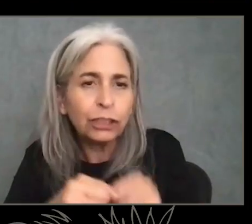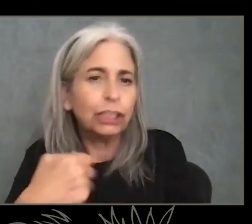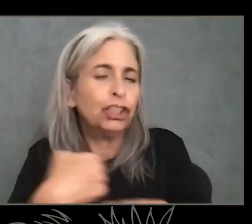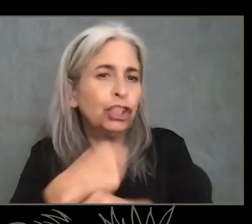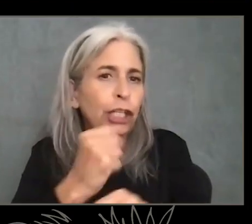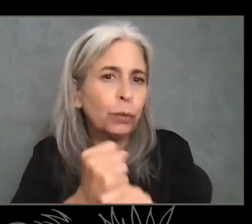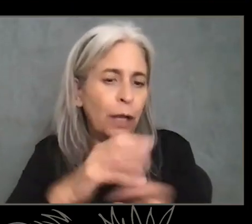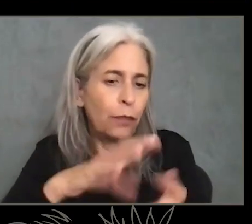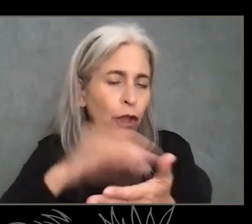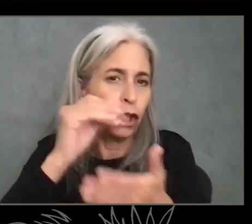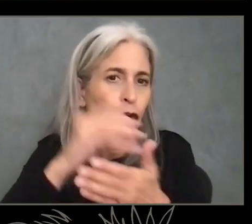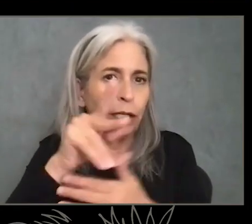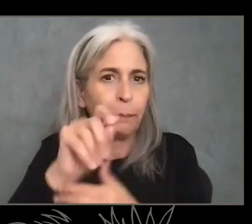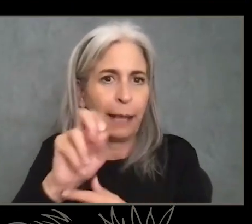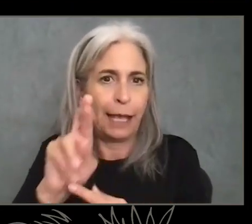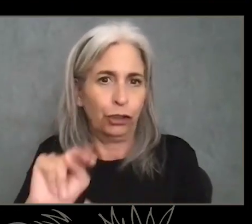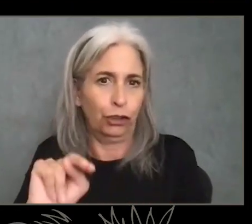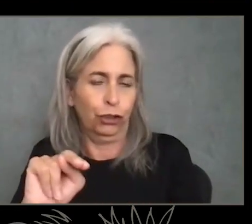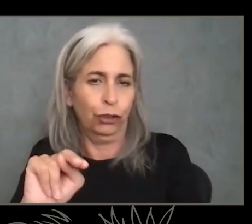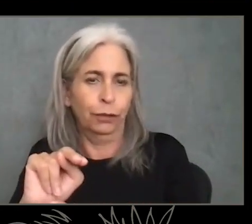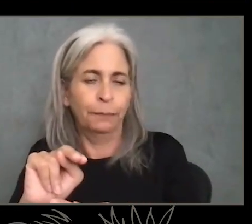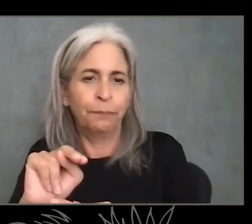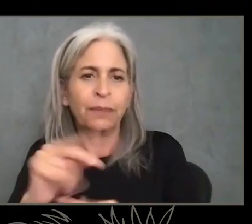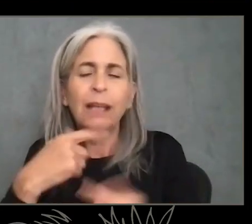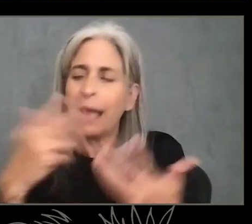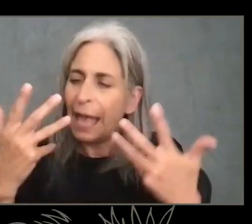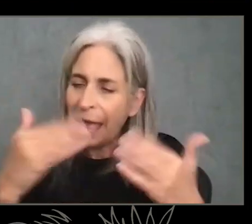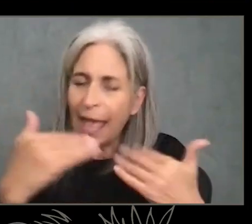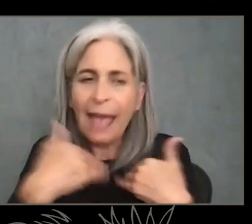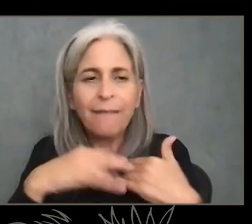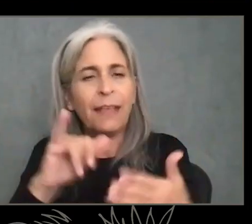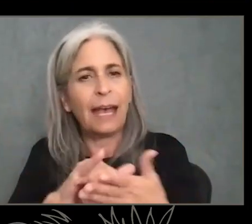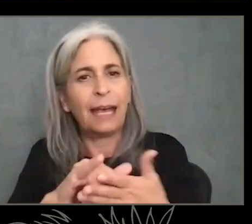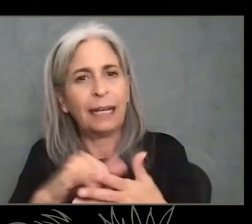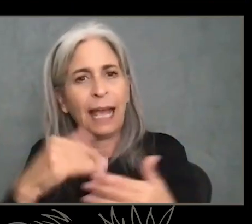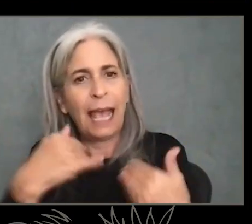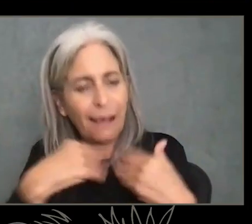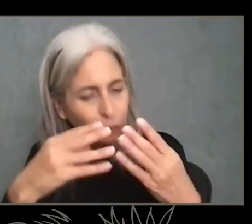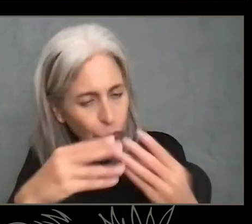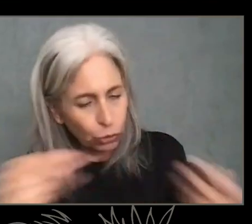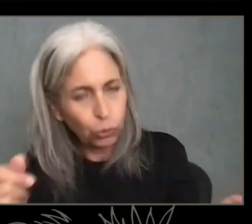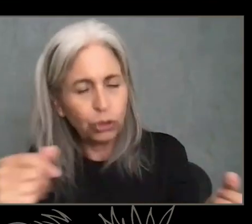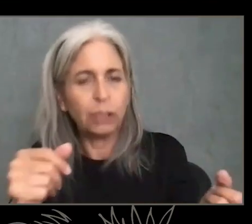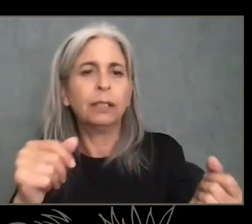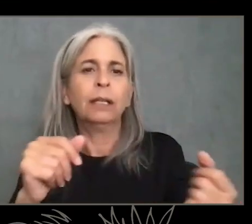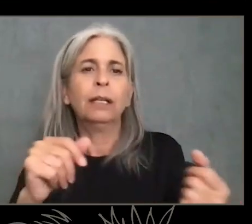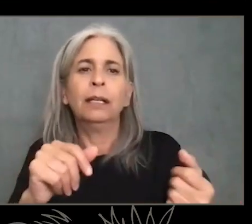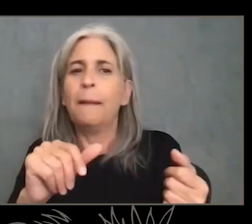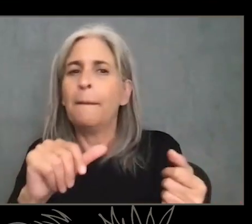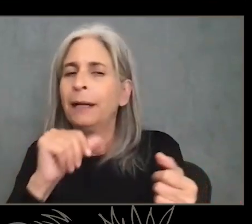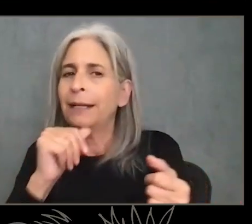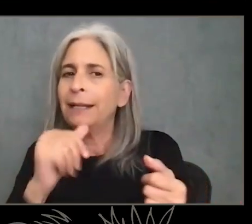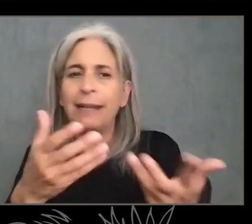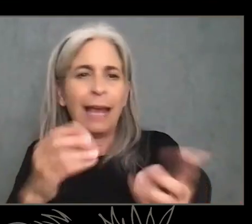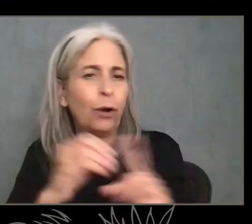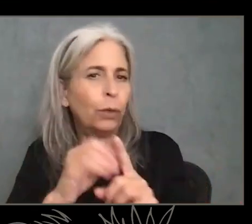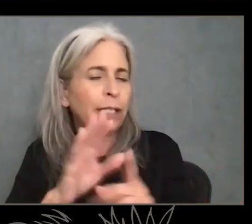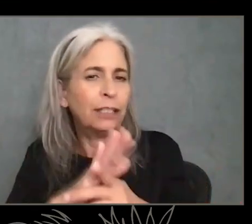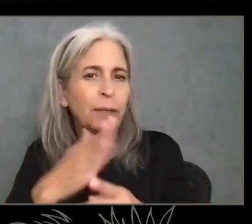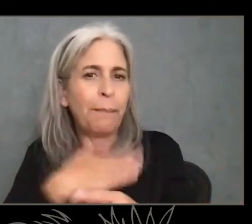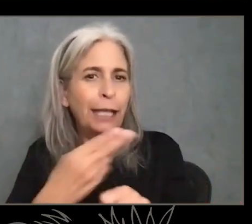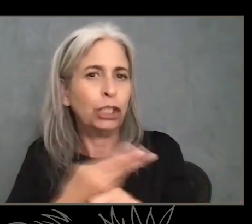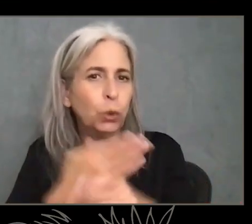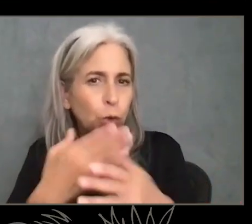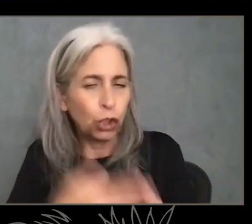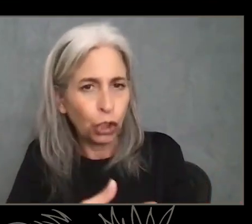learning path, which I already had. I had this learning path. I have this solution, but I didn't orient it to my user. So